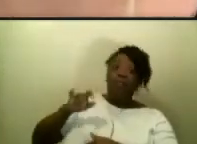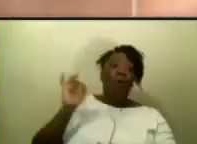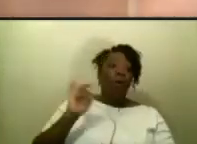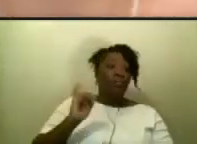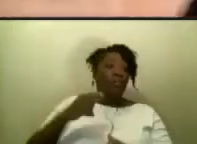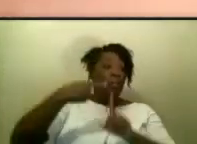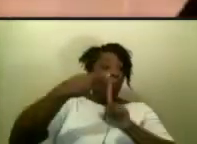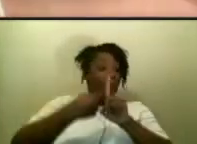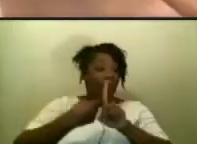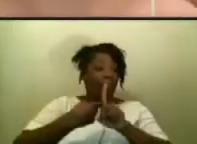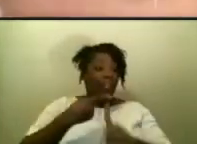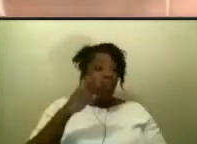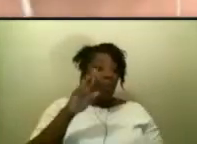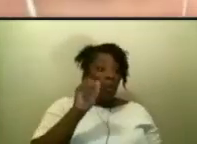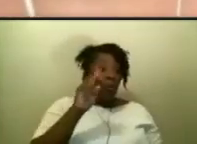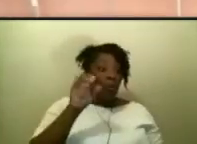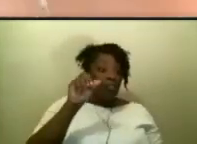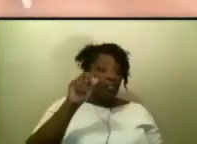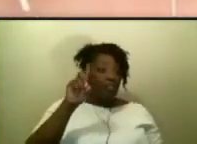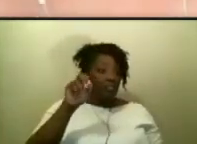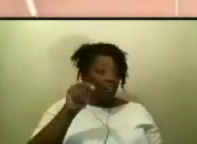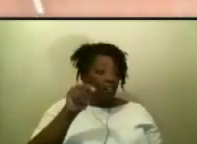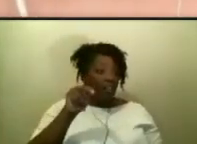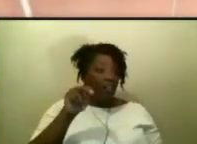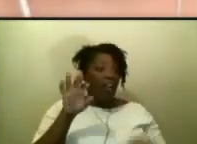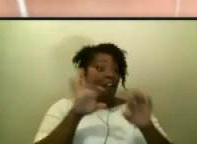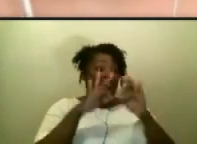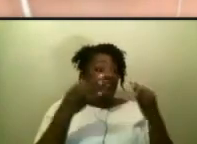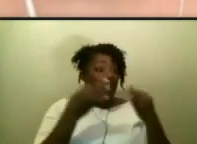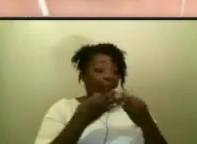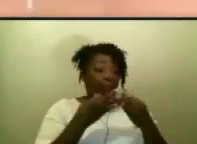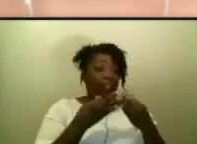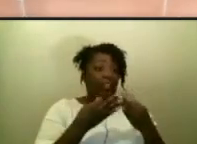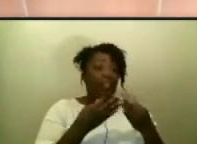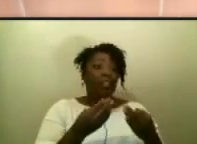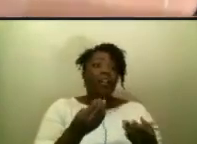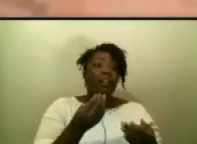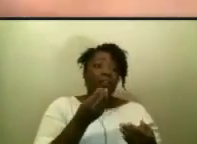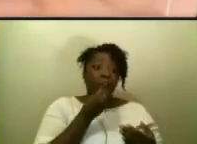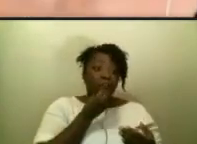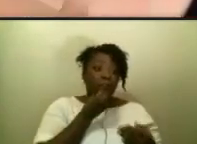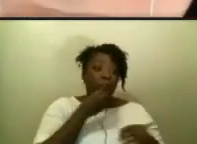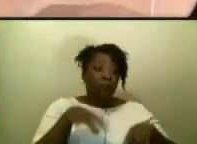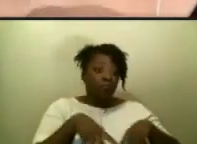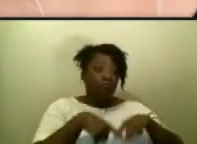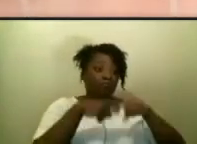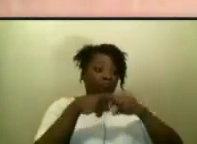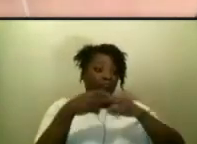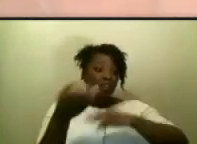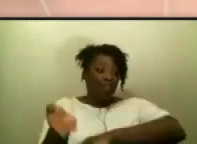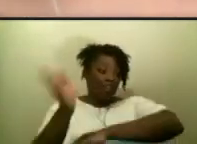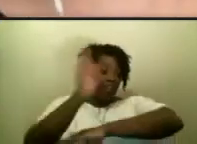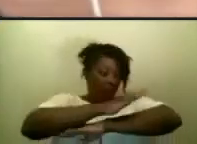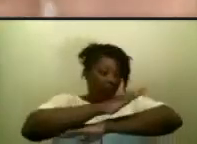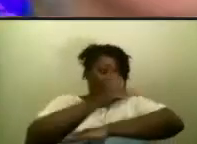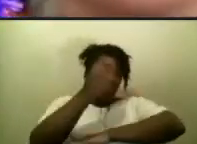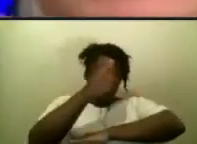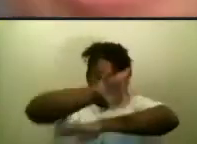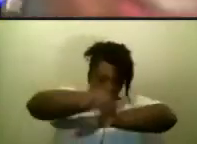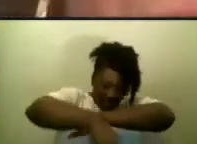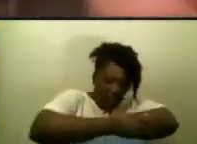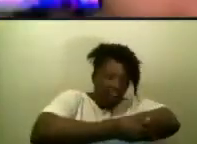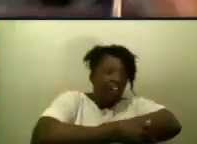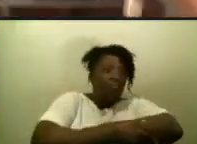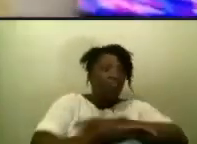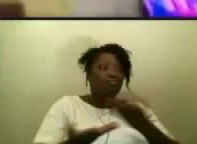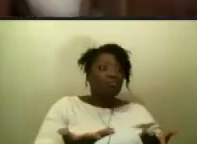our families were fasting and didn't have anything to break their fast with. It's been very difficult for a lot of our folks. And I just want to